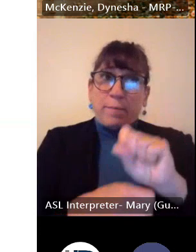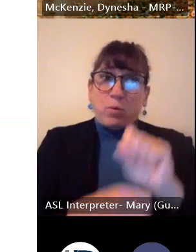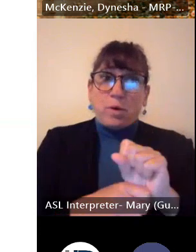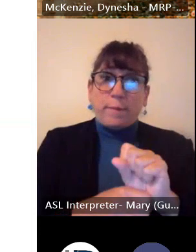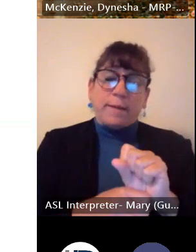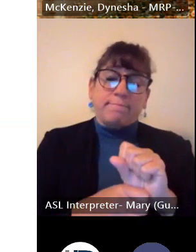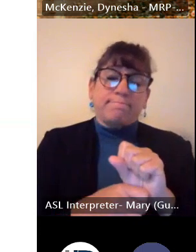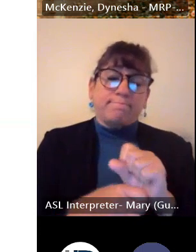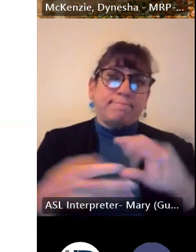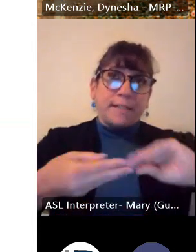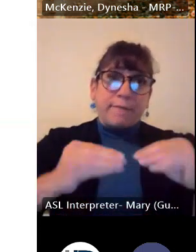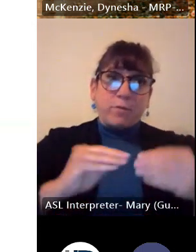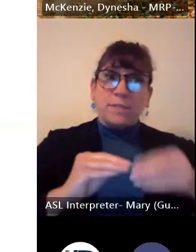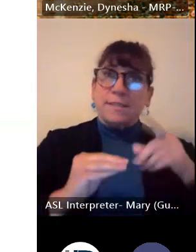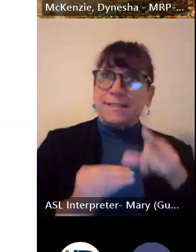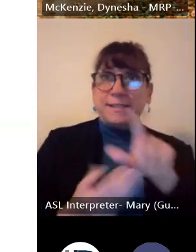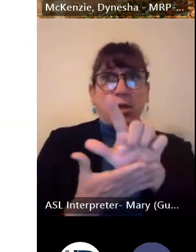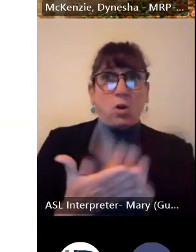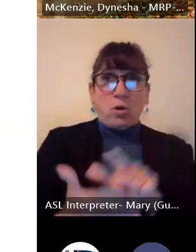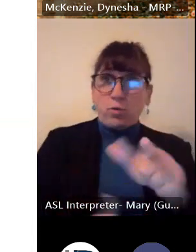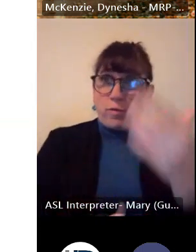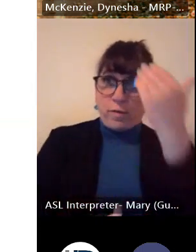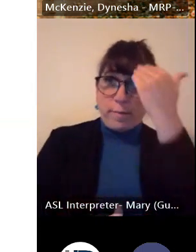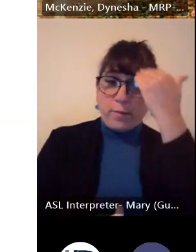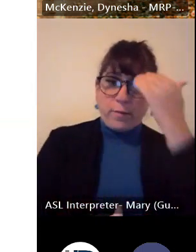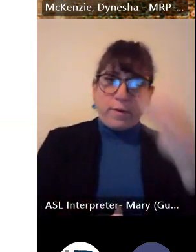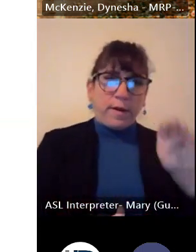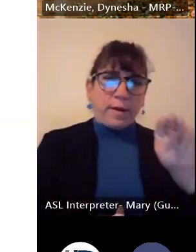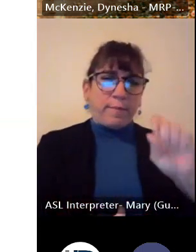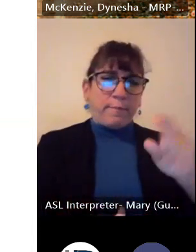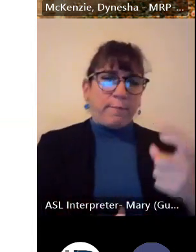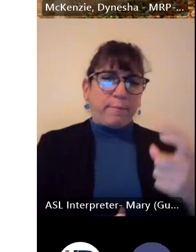in statute, why if you are familiar with Max A-11